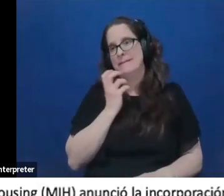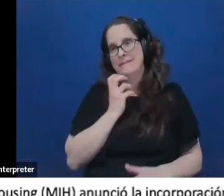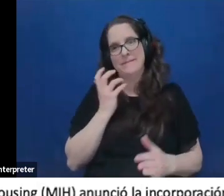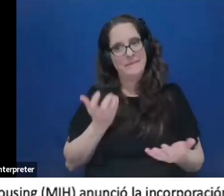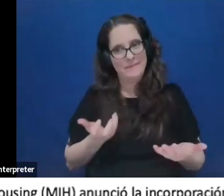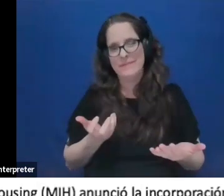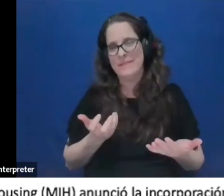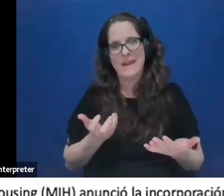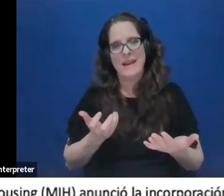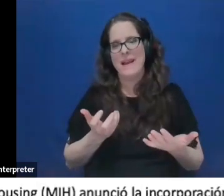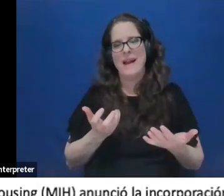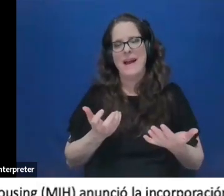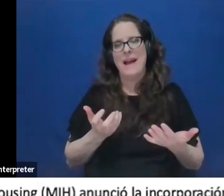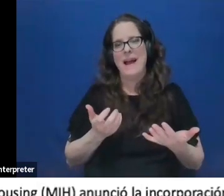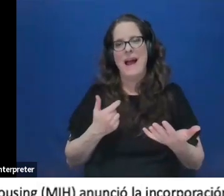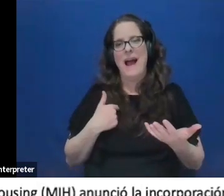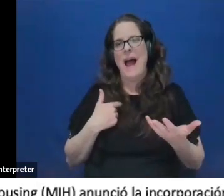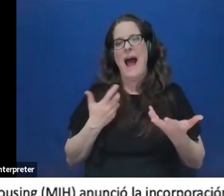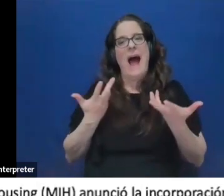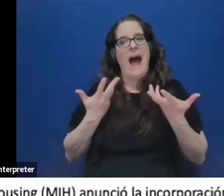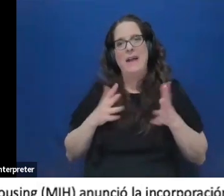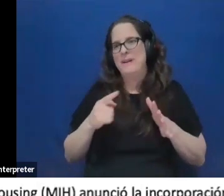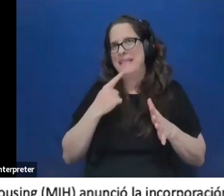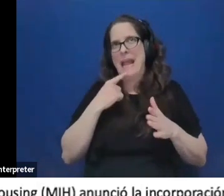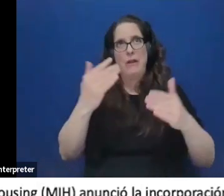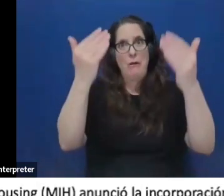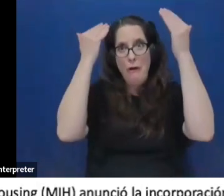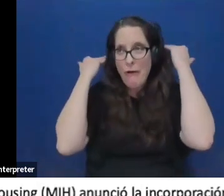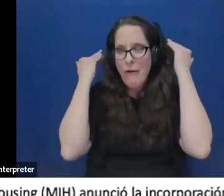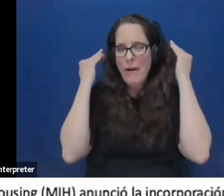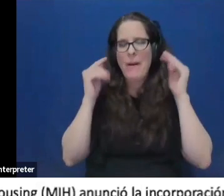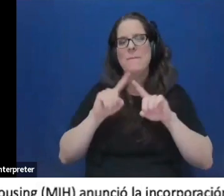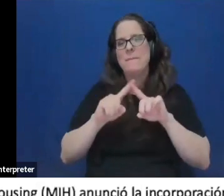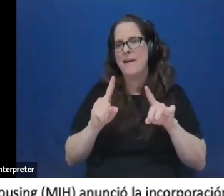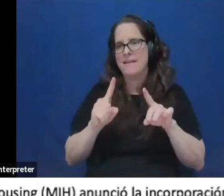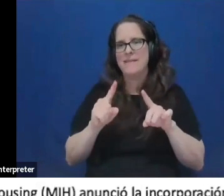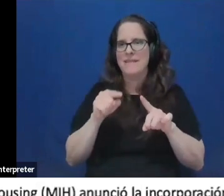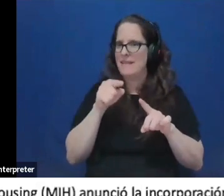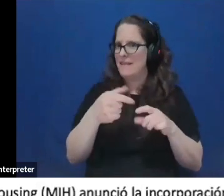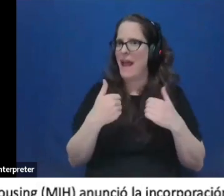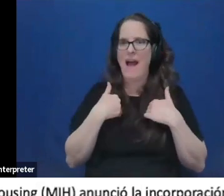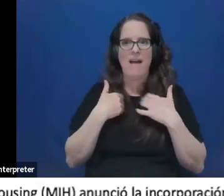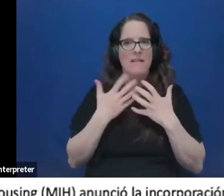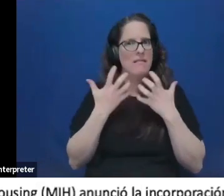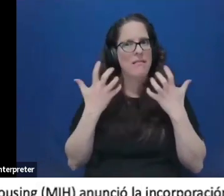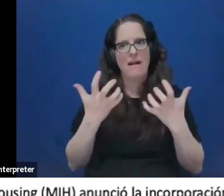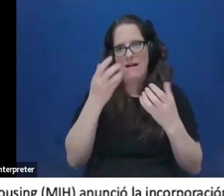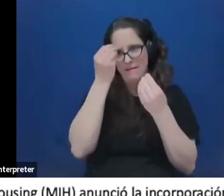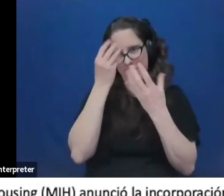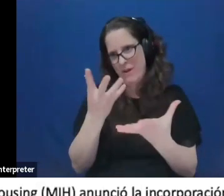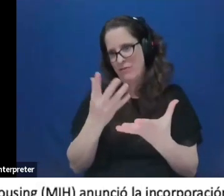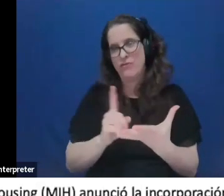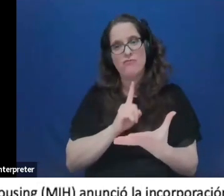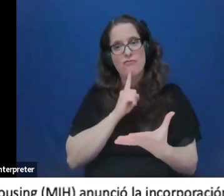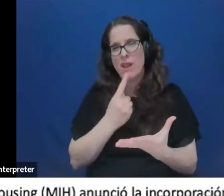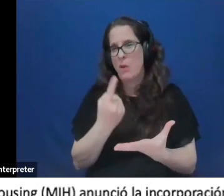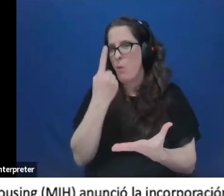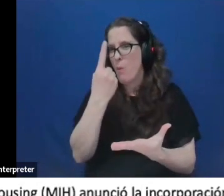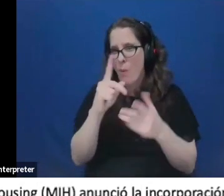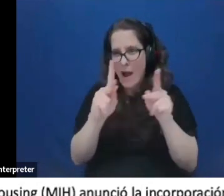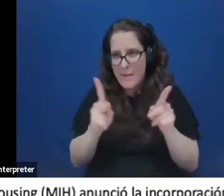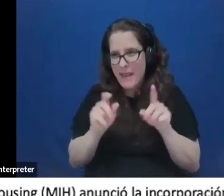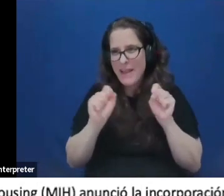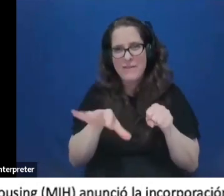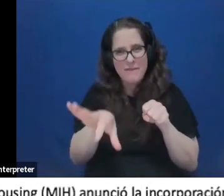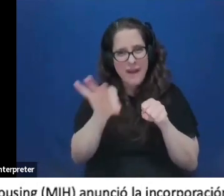it's almost, I don't want to say it's intimidating, but it's a lot of information. It truly is a one-stop shop for anything you may need